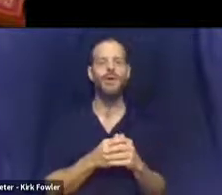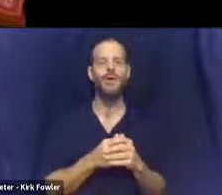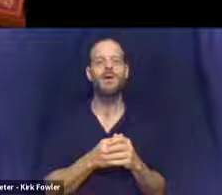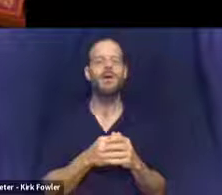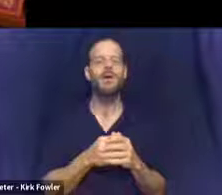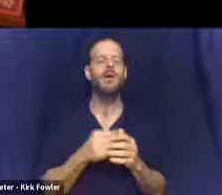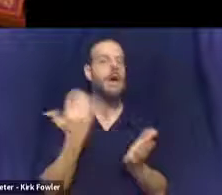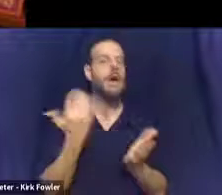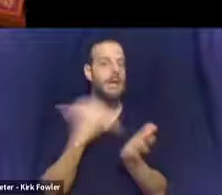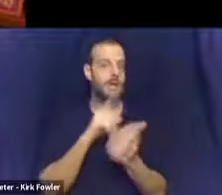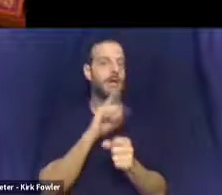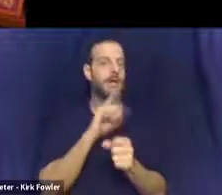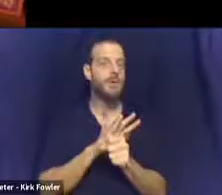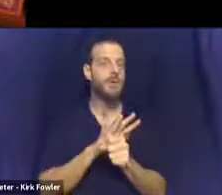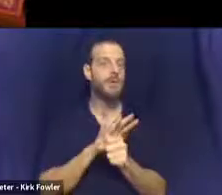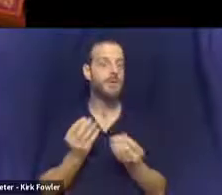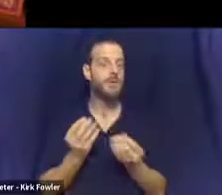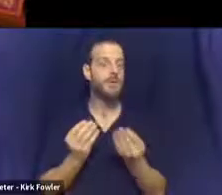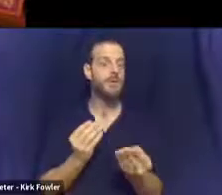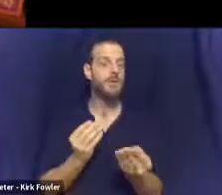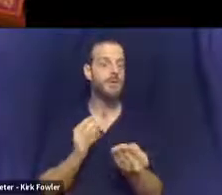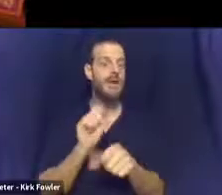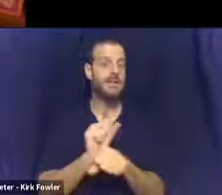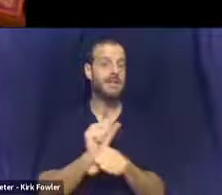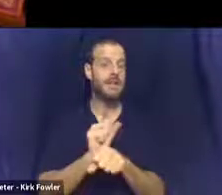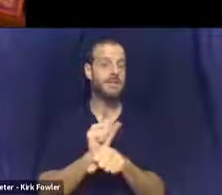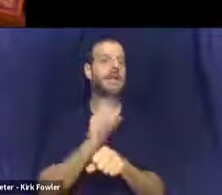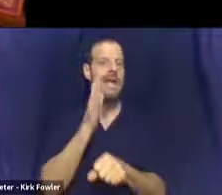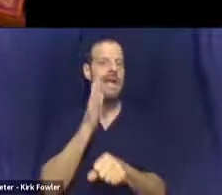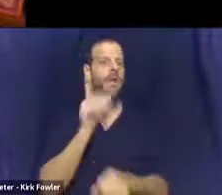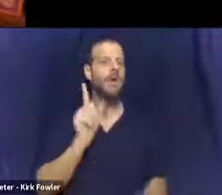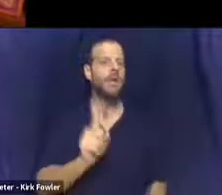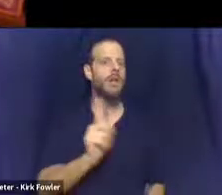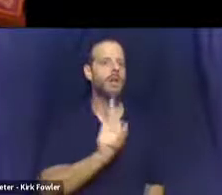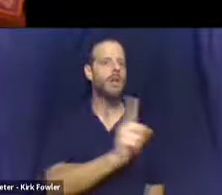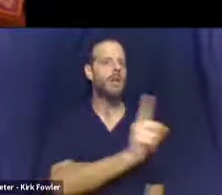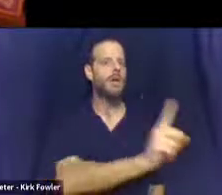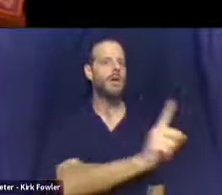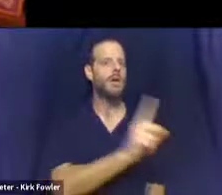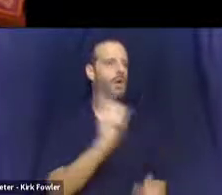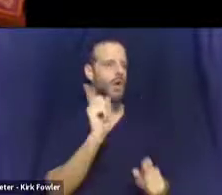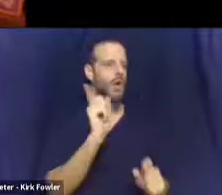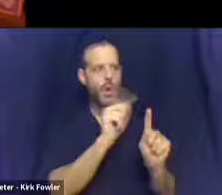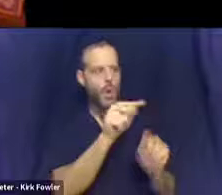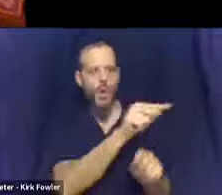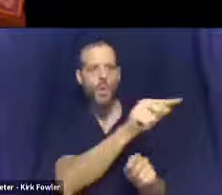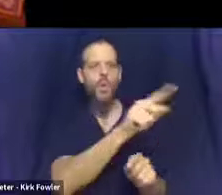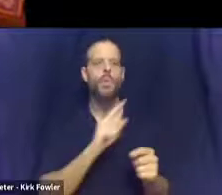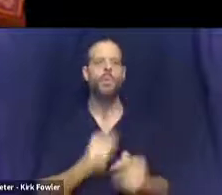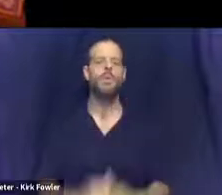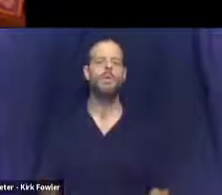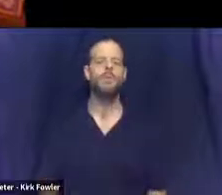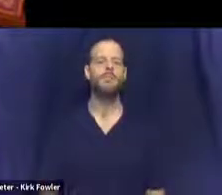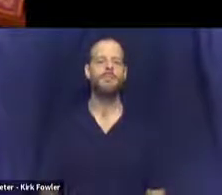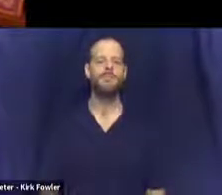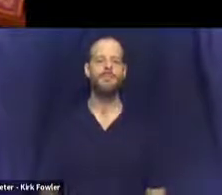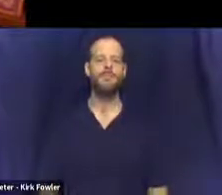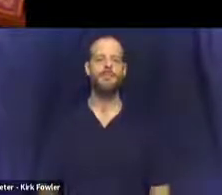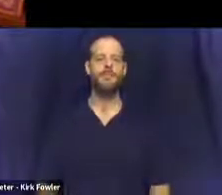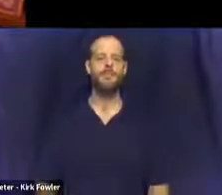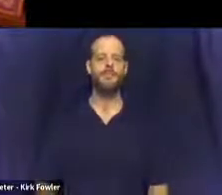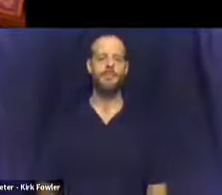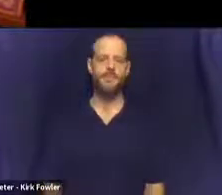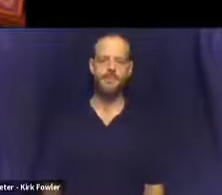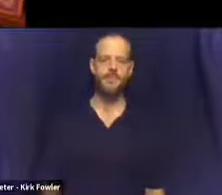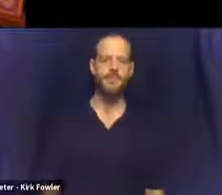as soon as he's given that task, he will start to move towards the direction of what he's supposed to be doing next. Again, this is something that